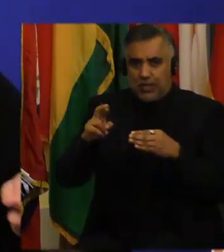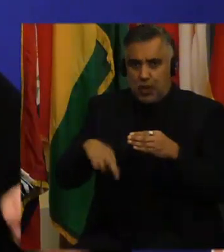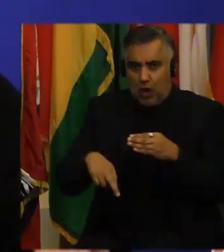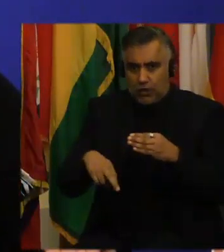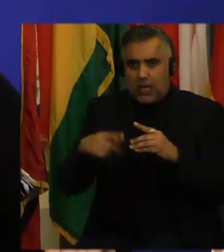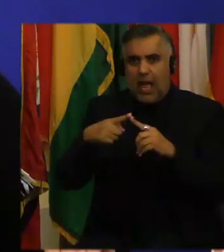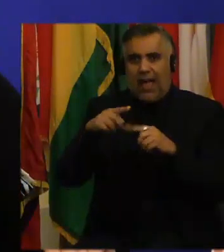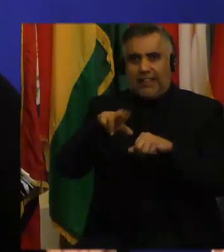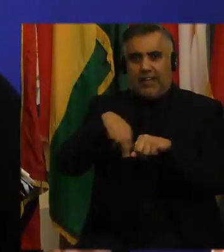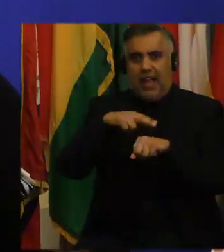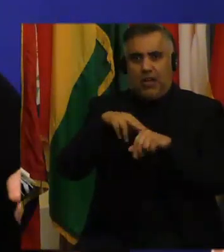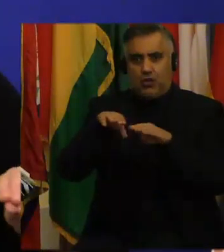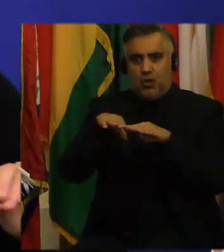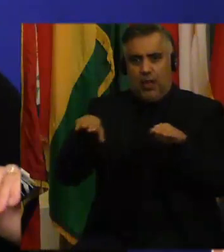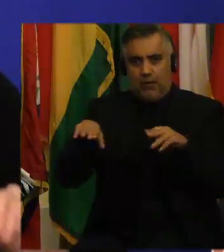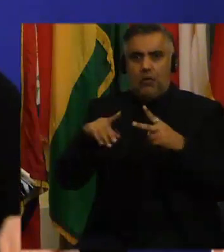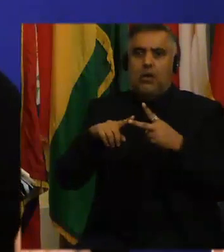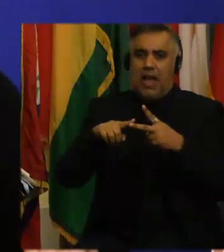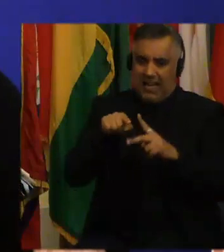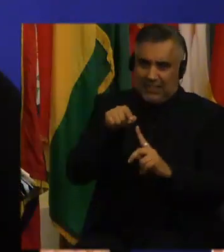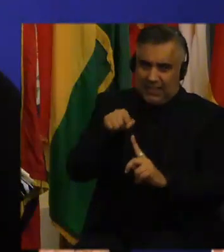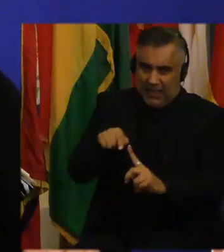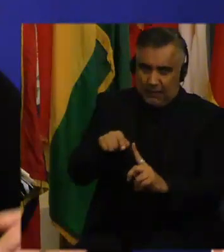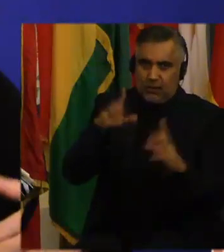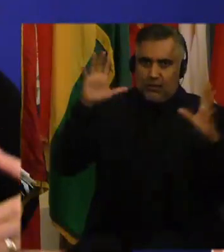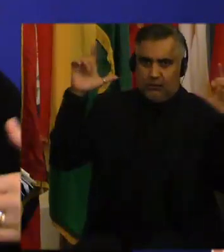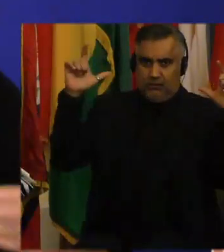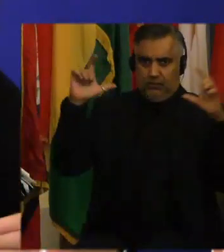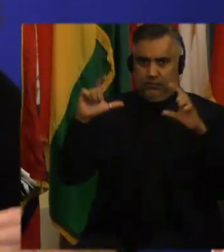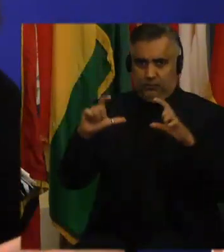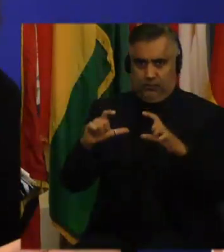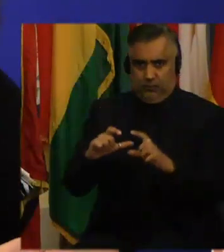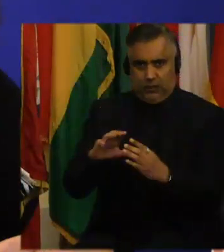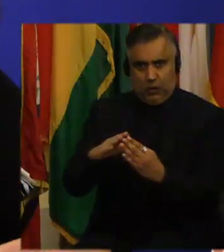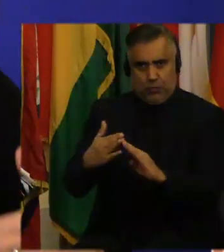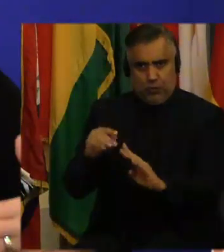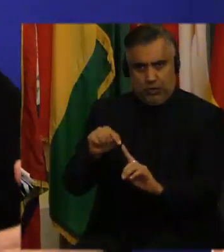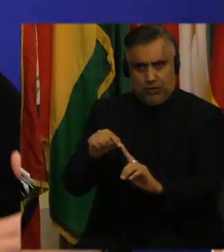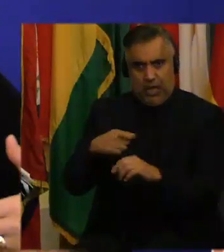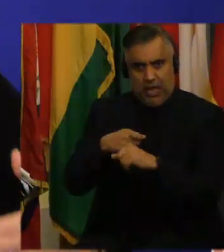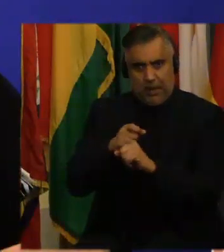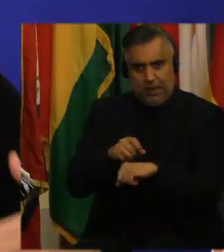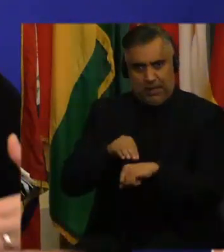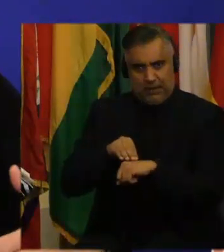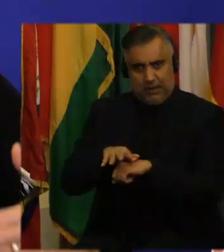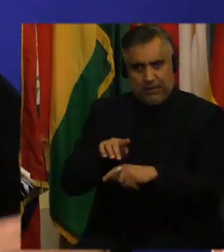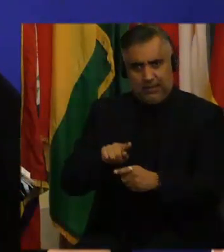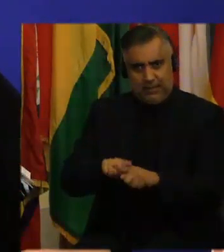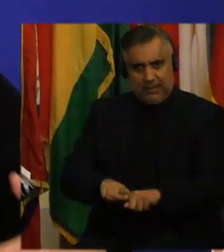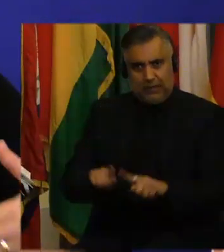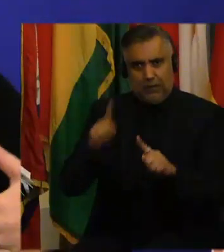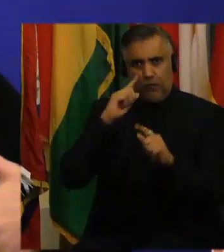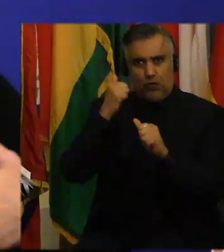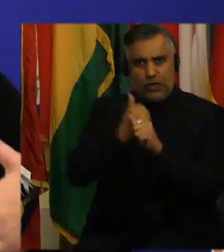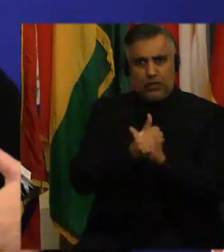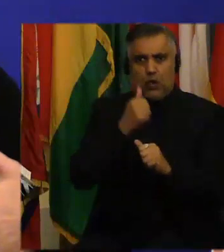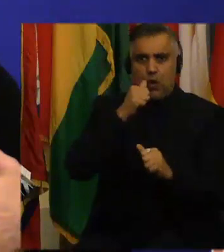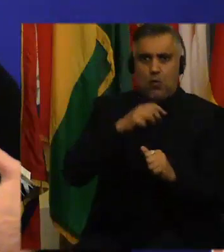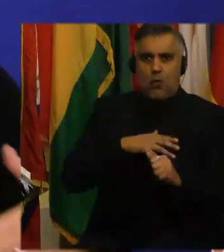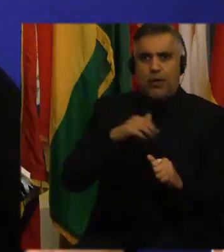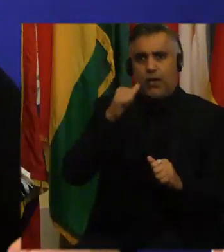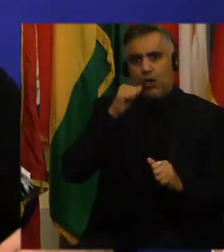a national level, at the level of communities, and to make difference for each and every woman and girl